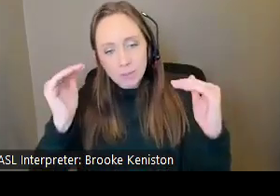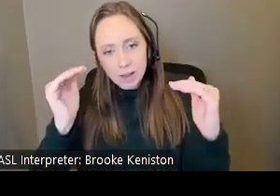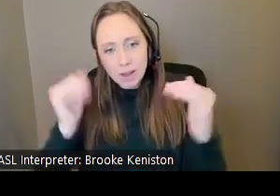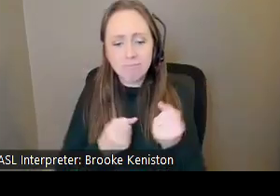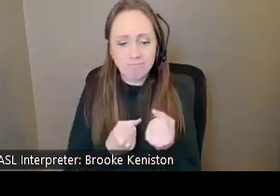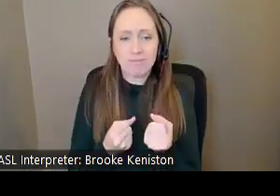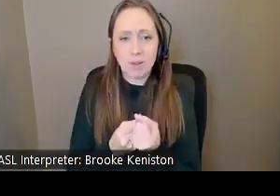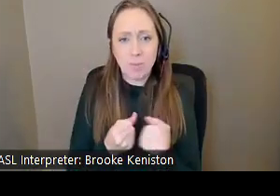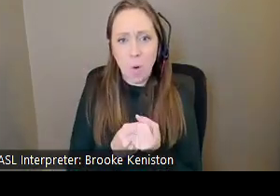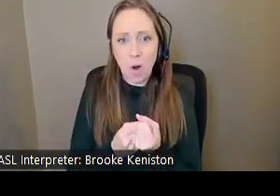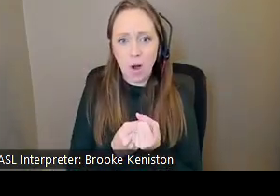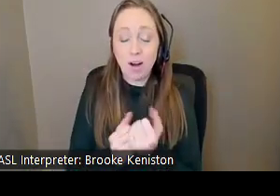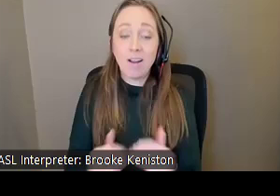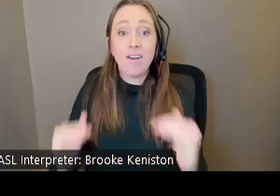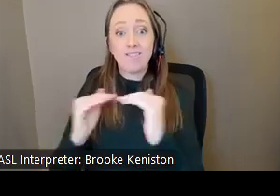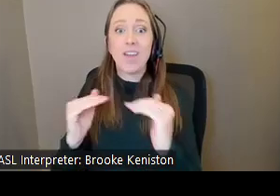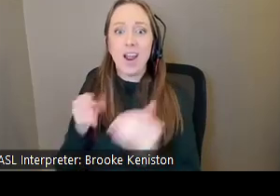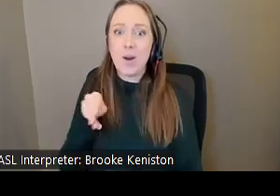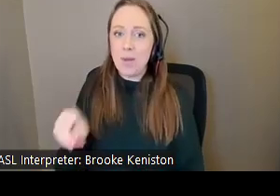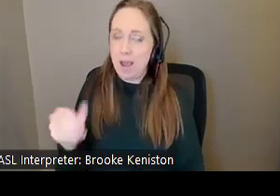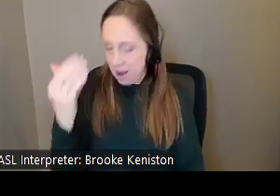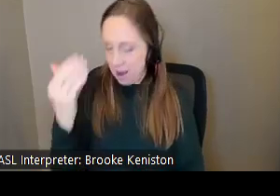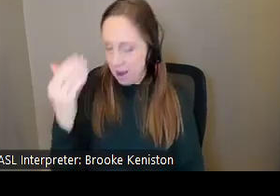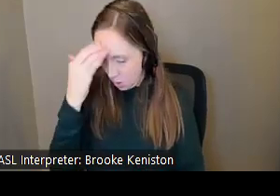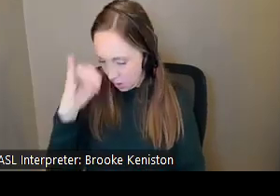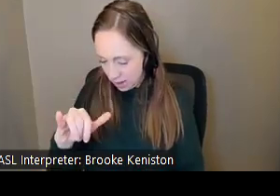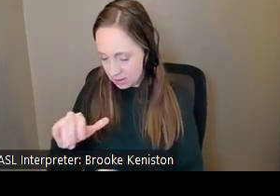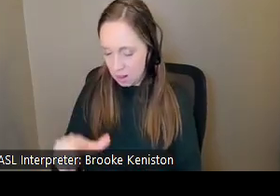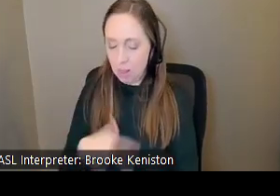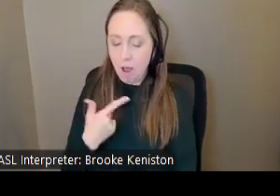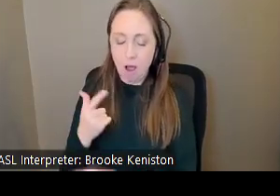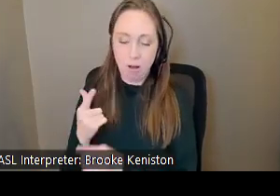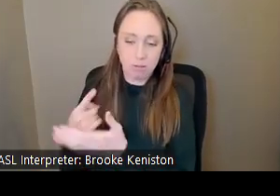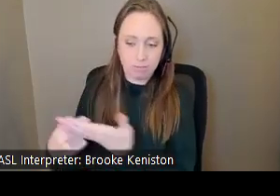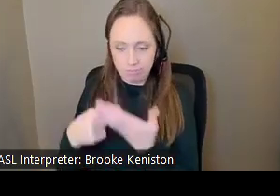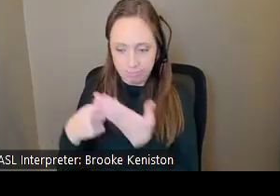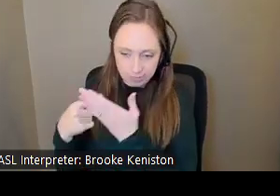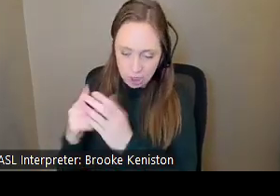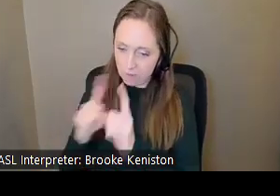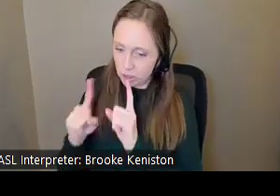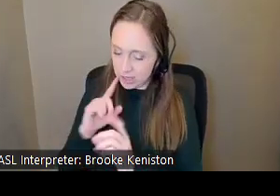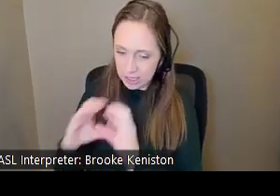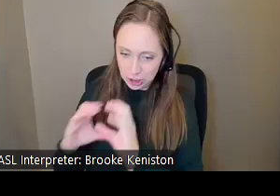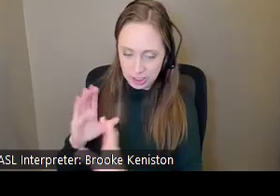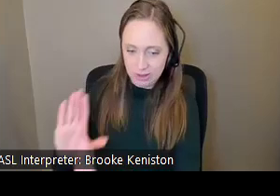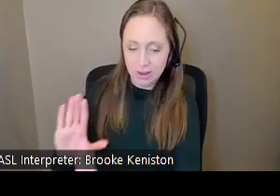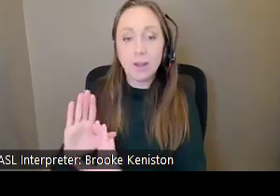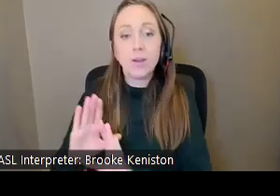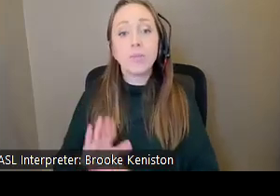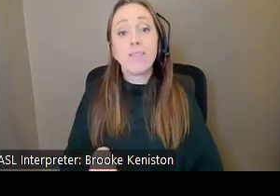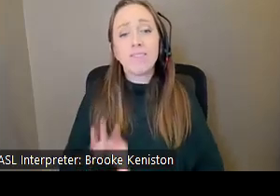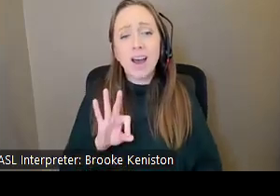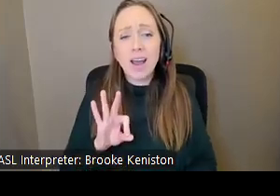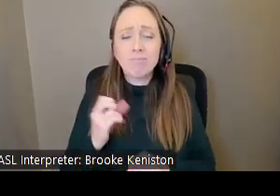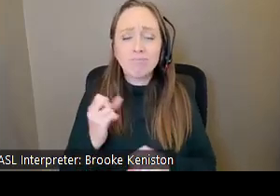which I know is a long conversation. And look for meaning and engagement in their work because we don't want to lose people that we trained